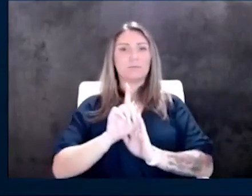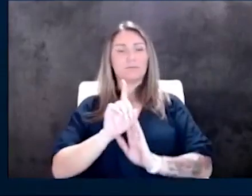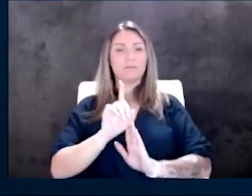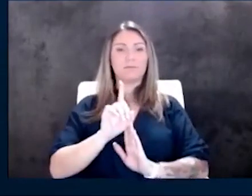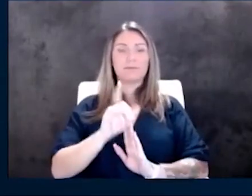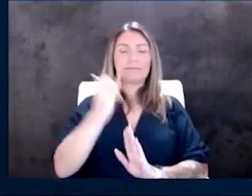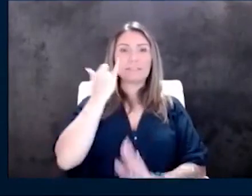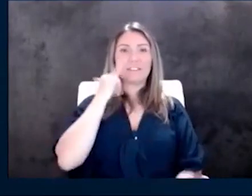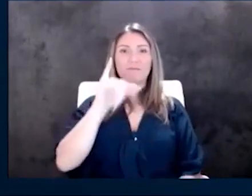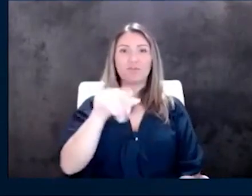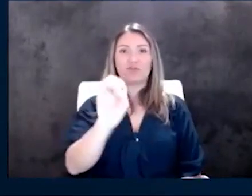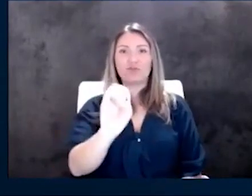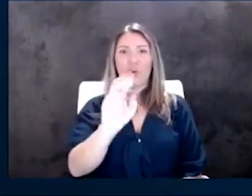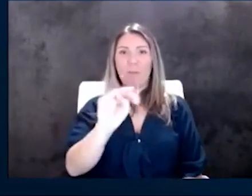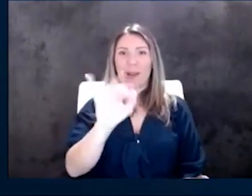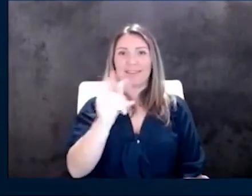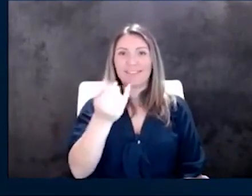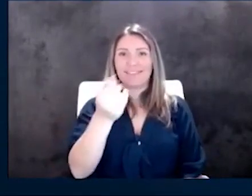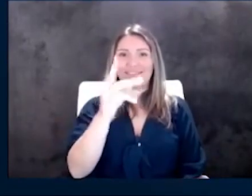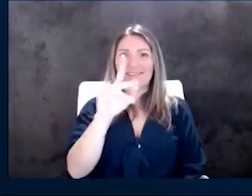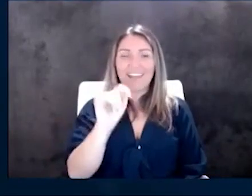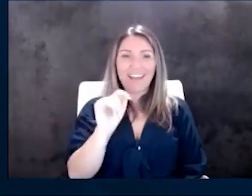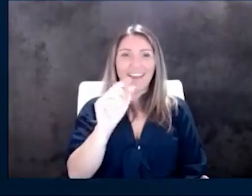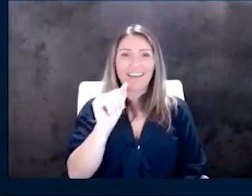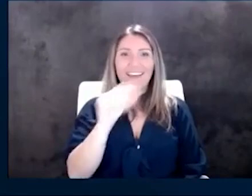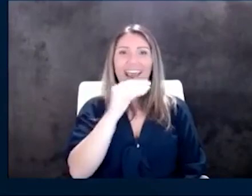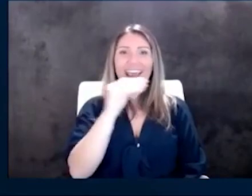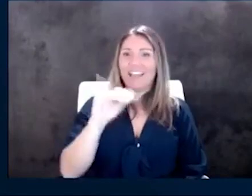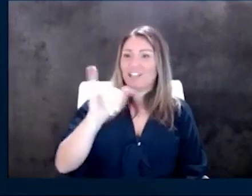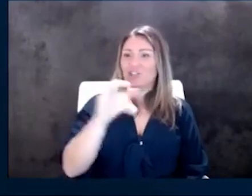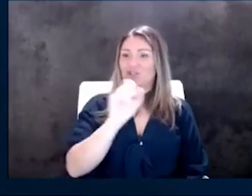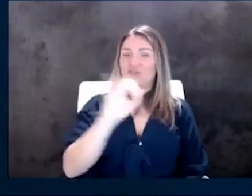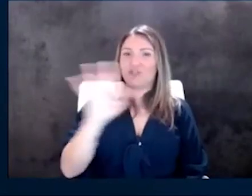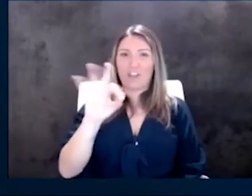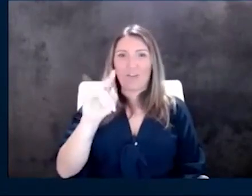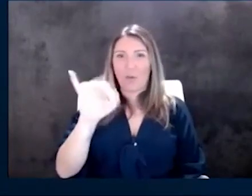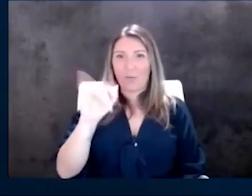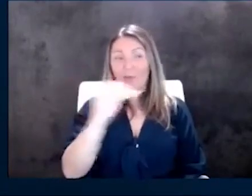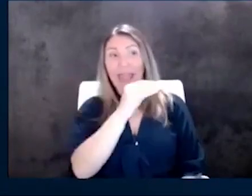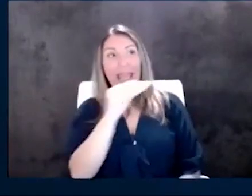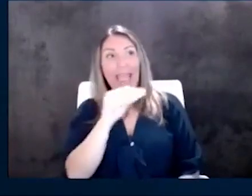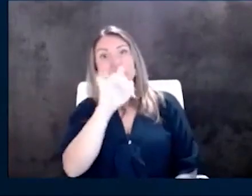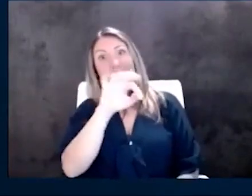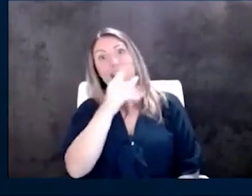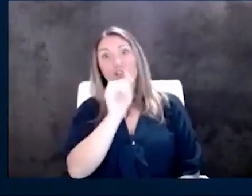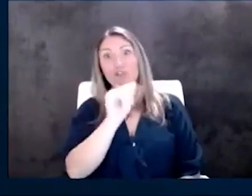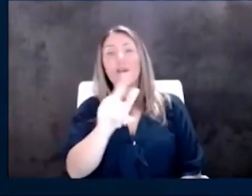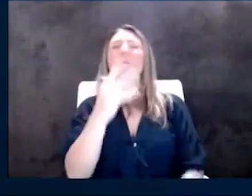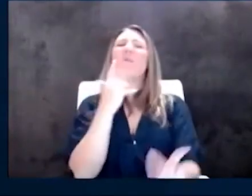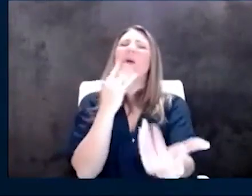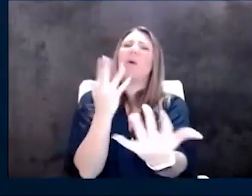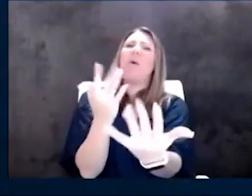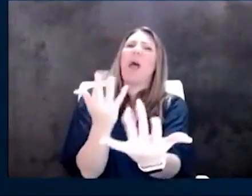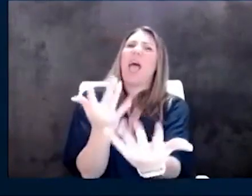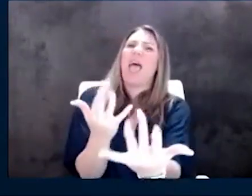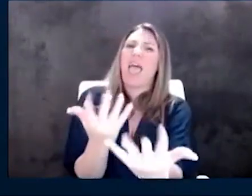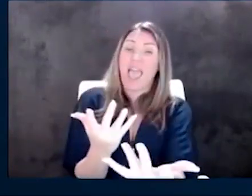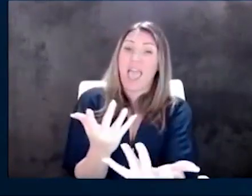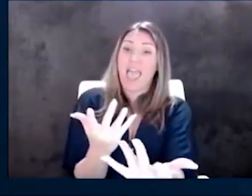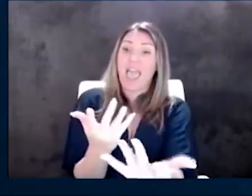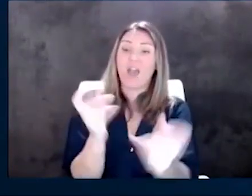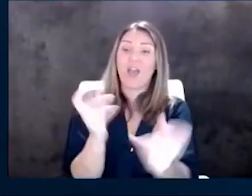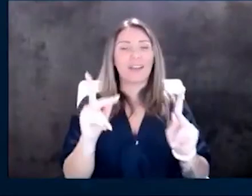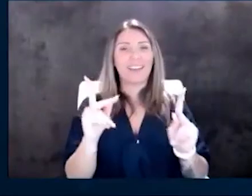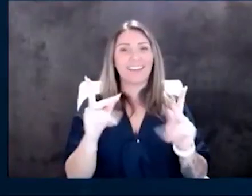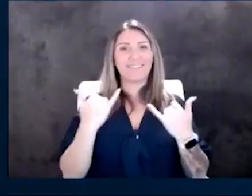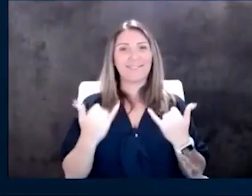Montana and Jeff Goldblum and John Lithgow and Daniel Craig had a baby. Wait. Okay, let's do it now. Okay, now do it.